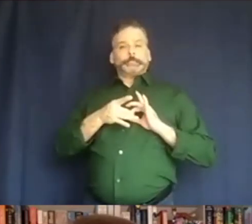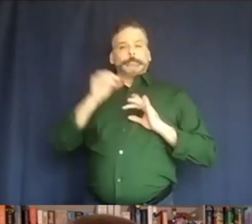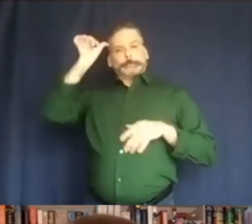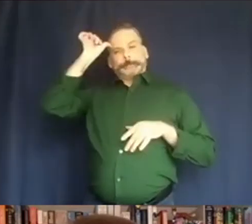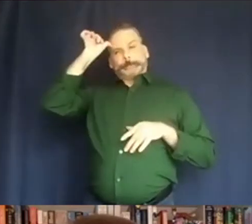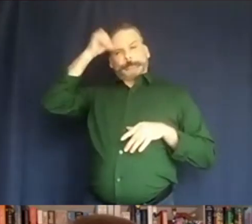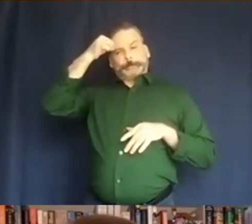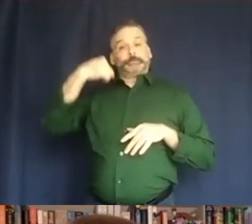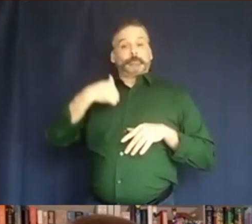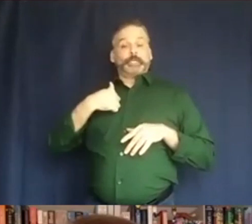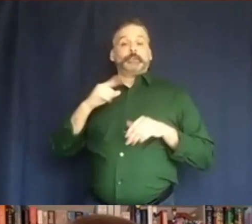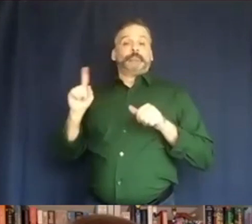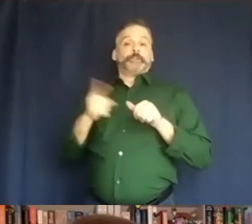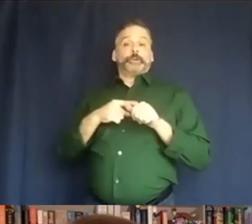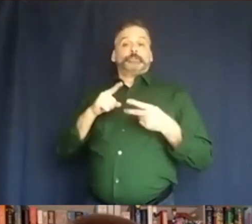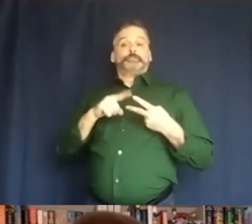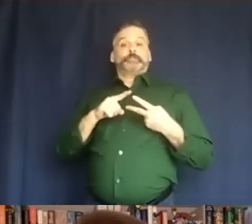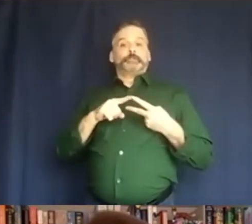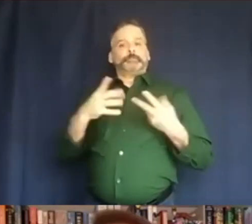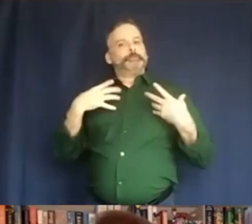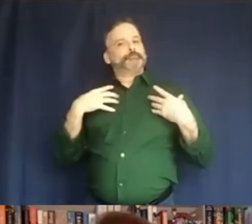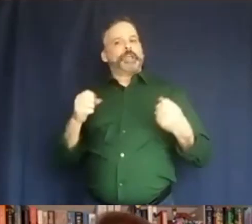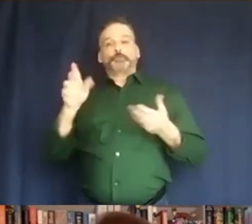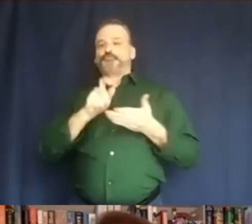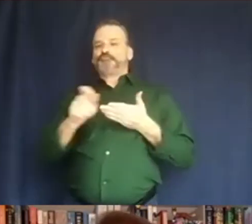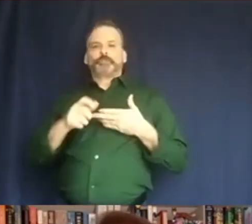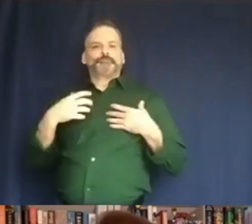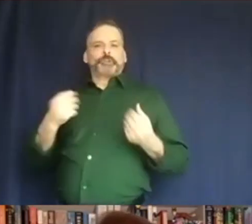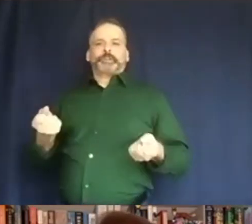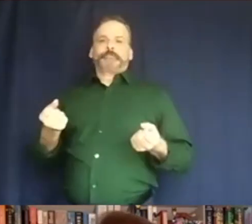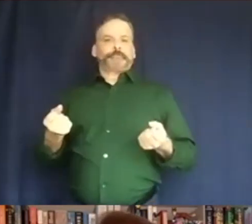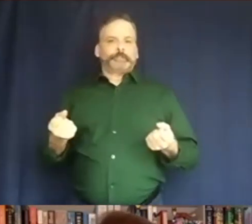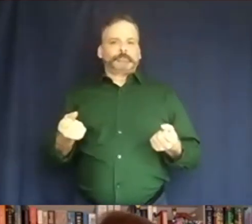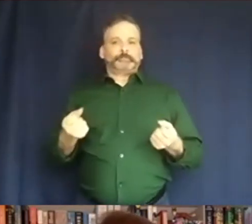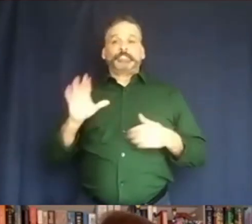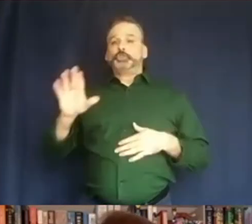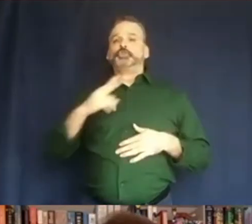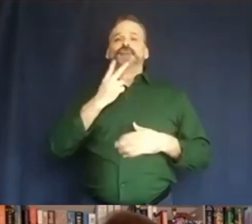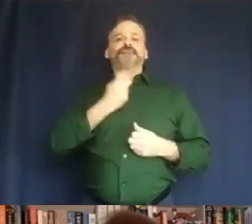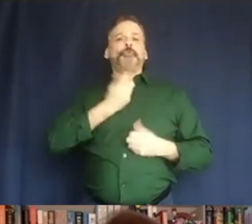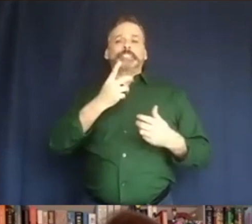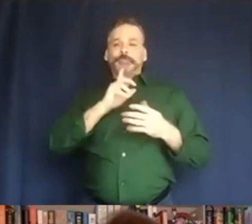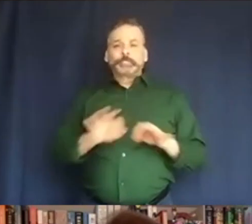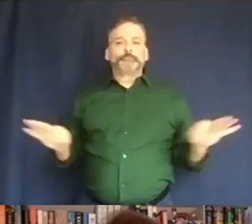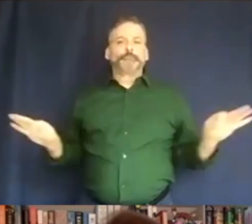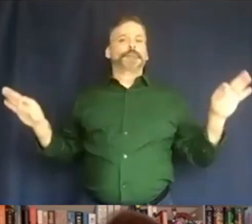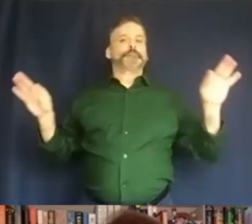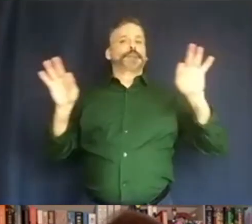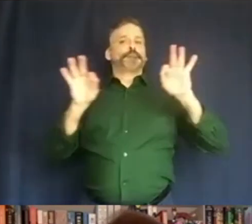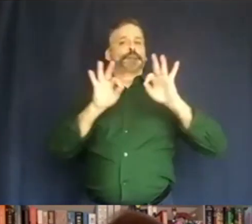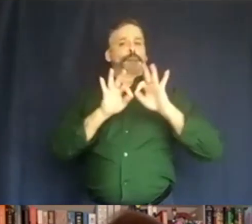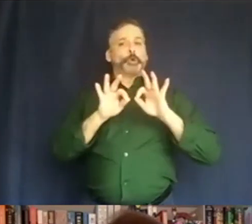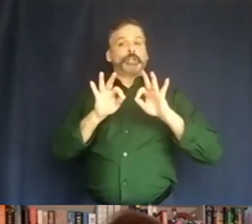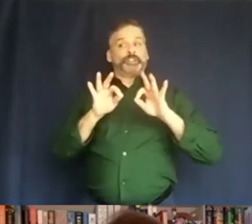the first one was, be brave with it. It is, your voice is so important. And the brave thing